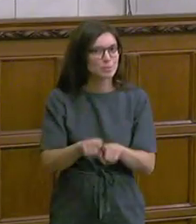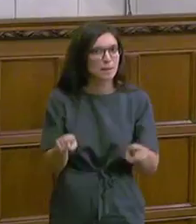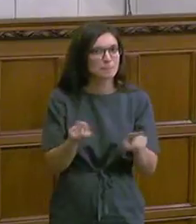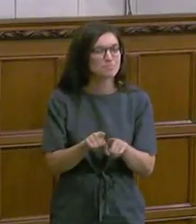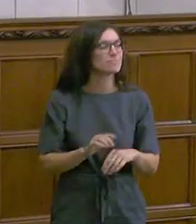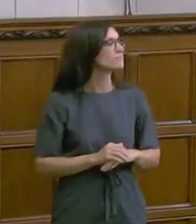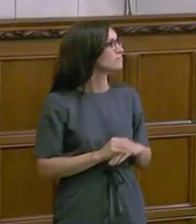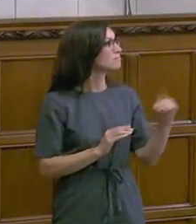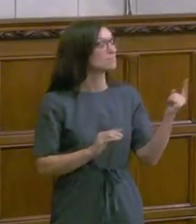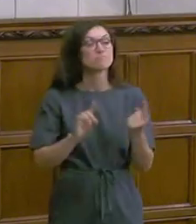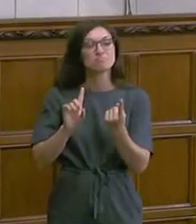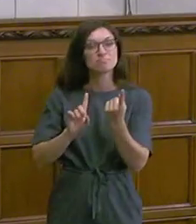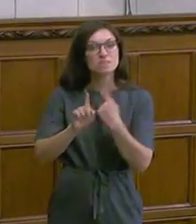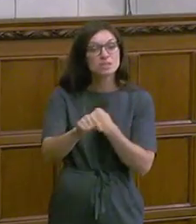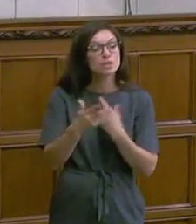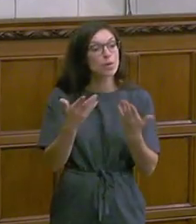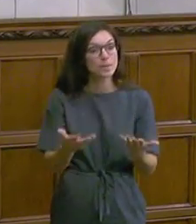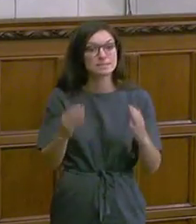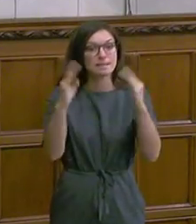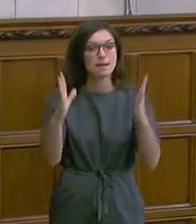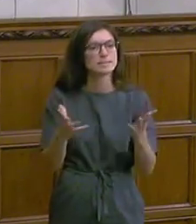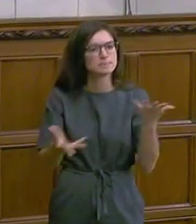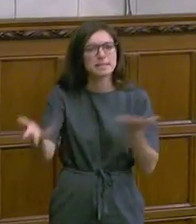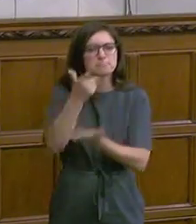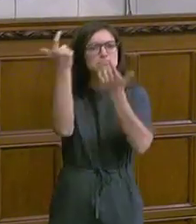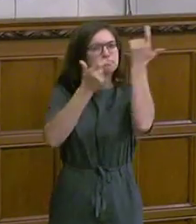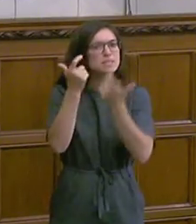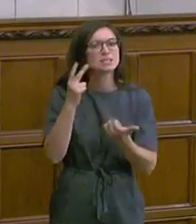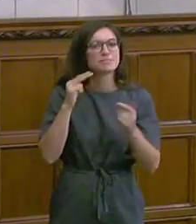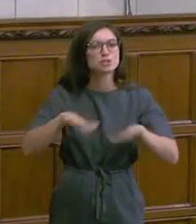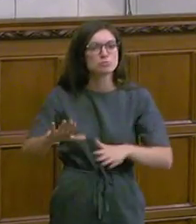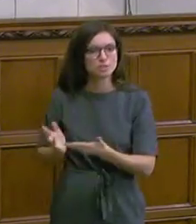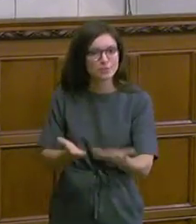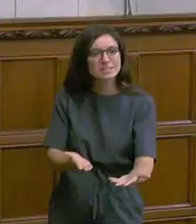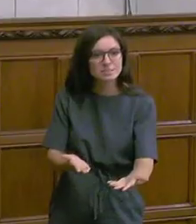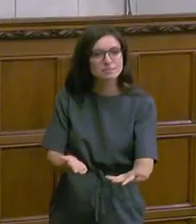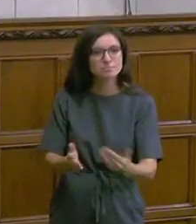Question is that this House has considered deaf children's services. As many other